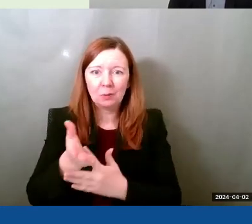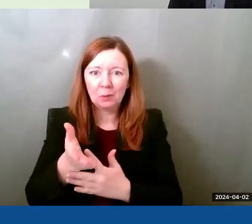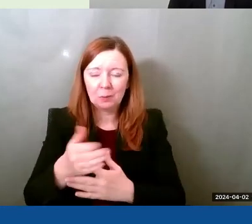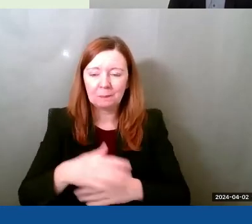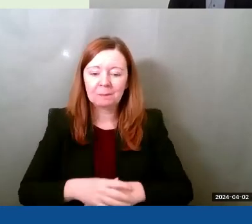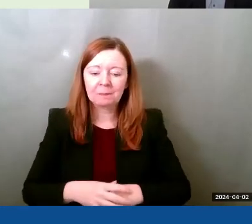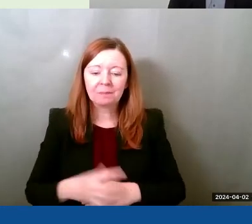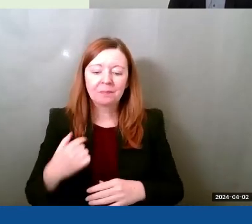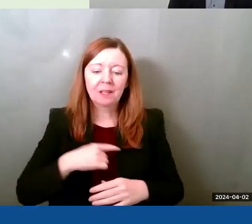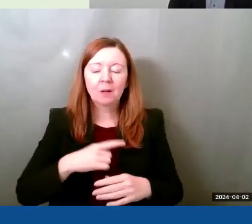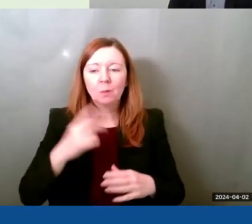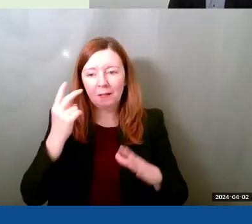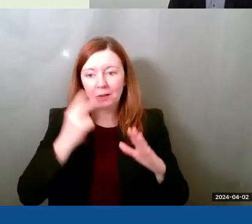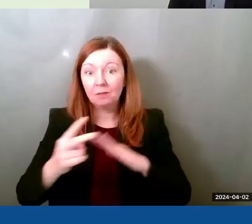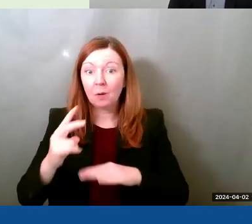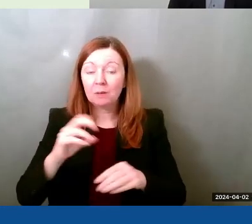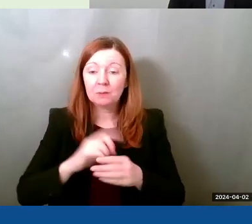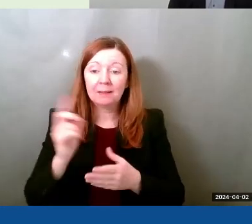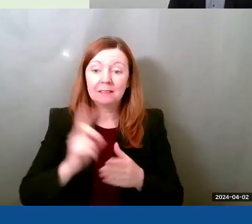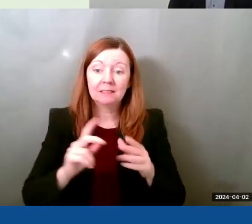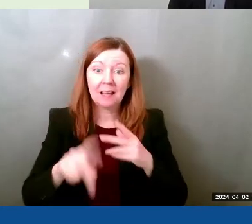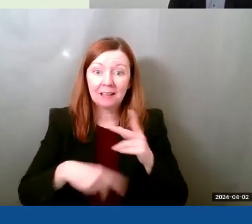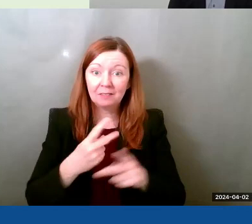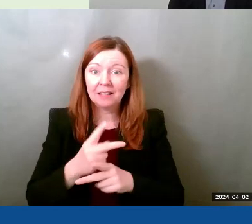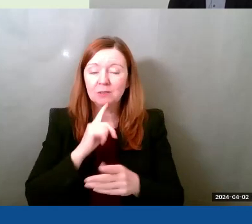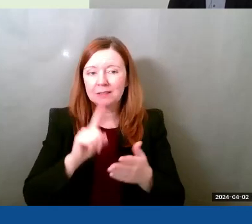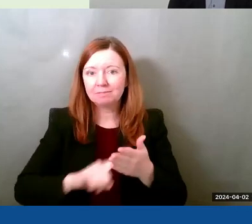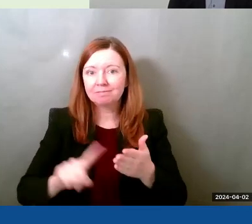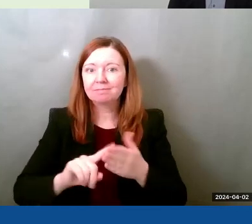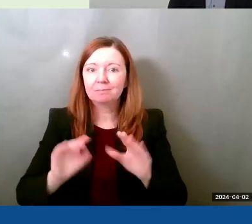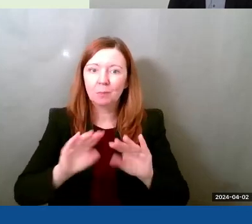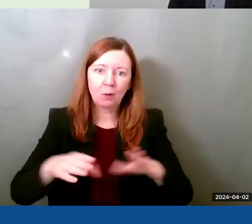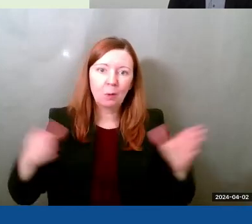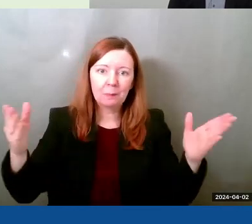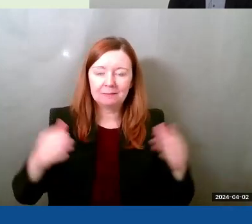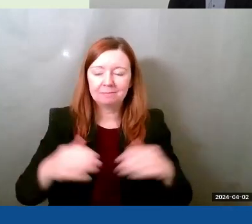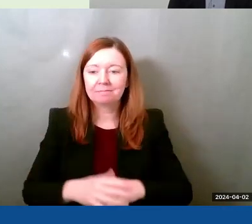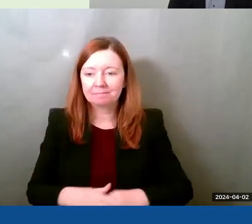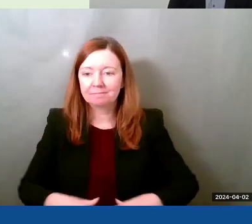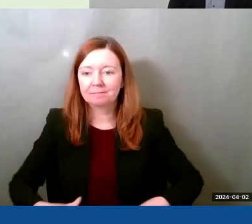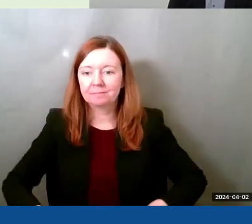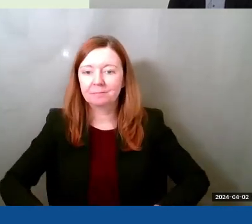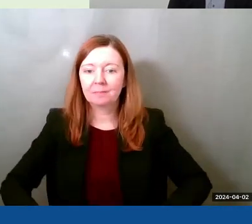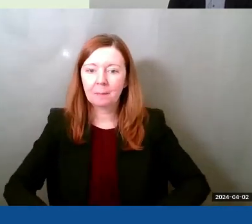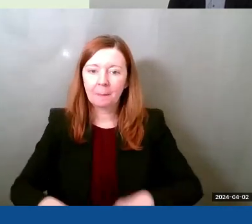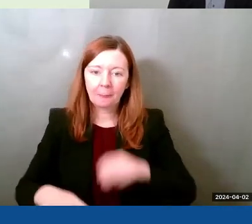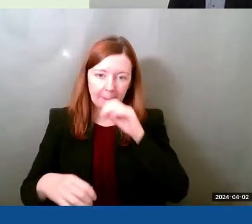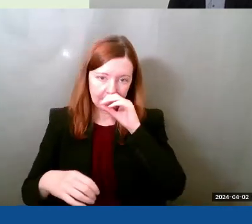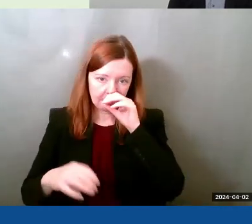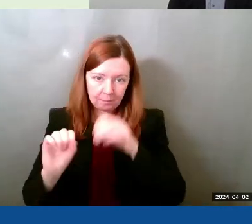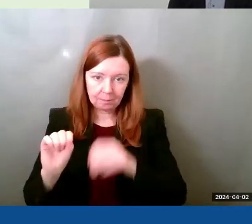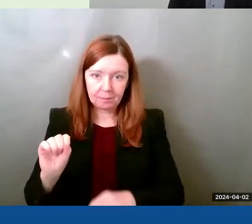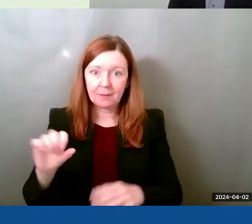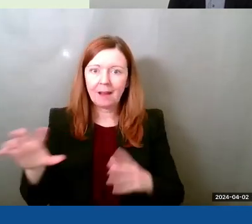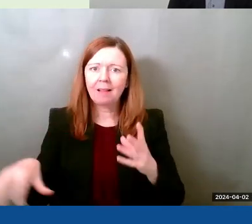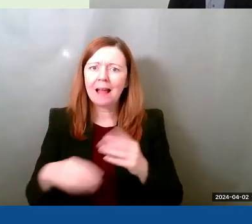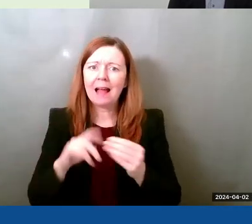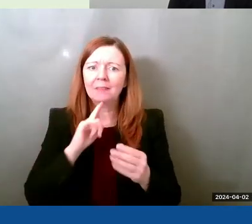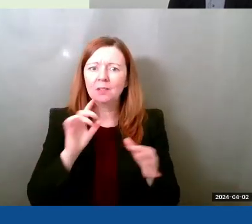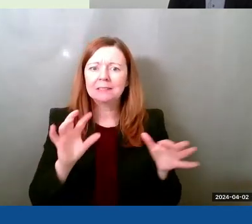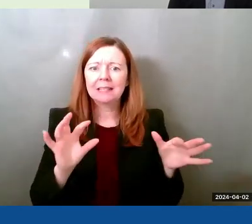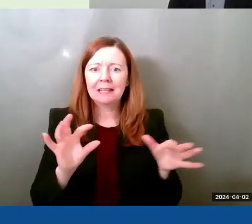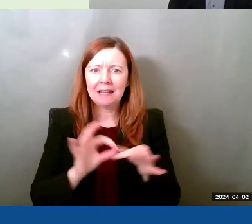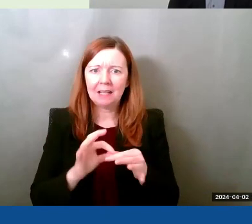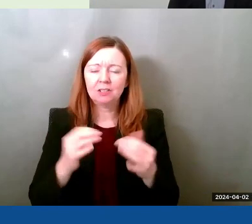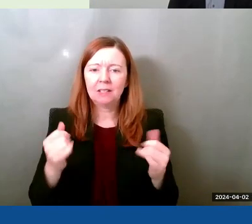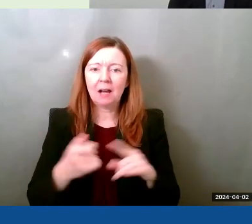So we look forward to, in the design phases, to be able to explore that even more. Yeah, and I'll just add, there's a connection now